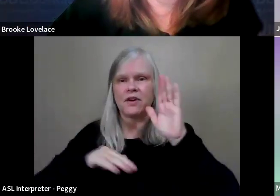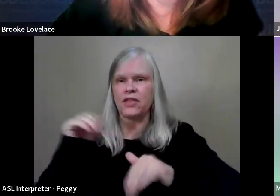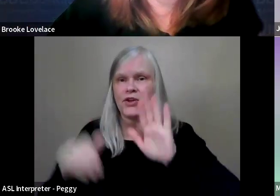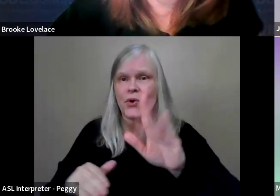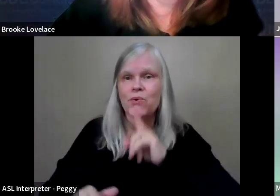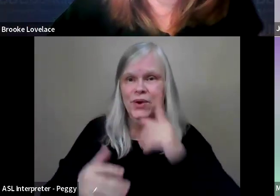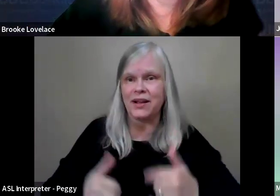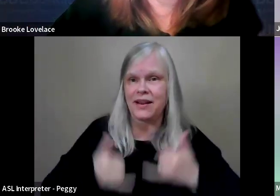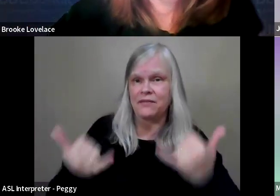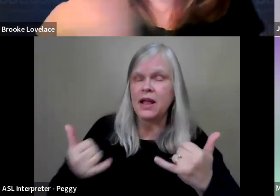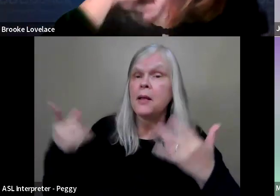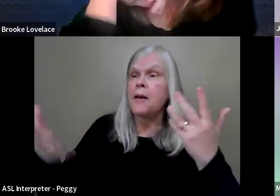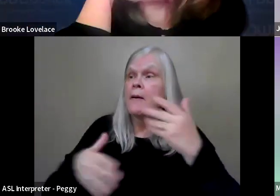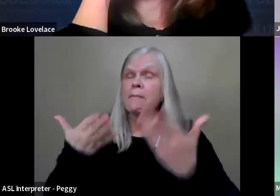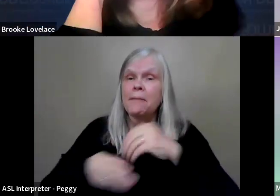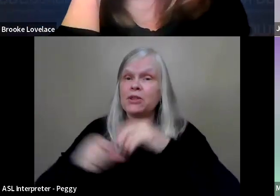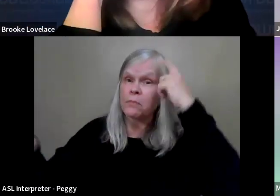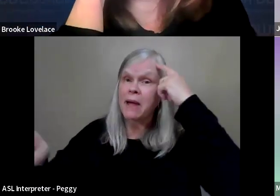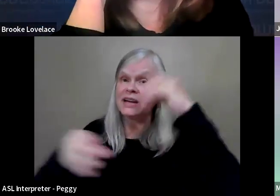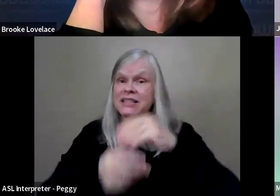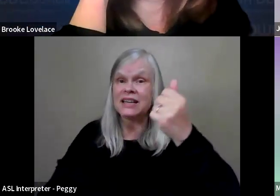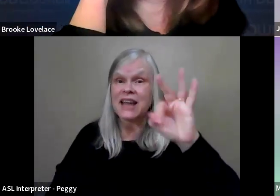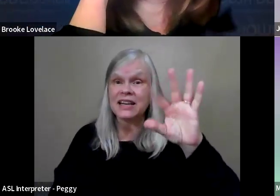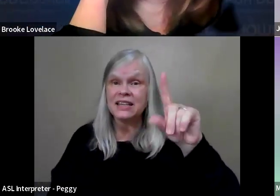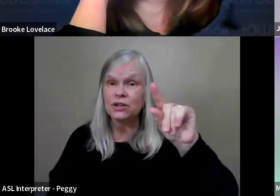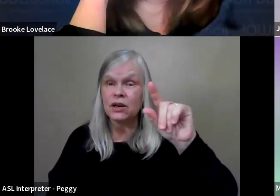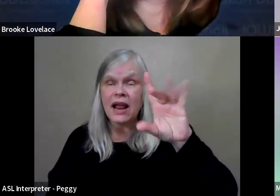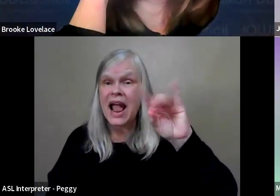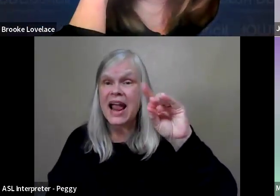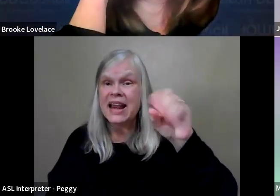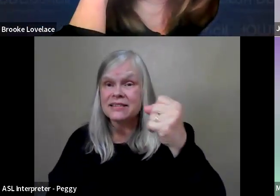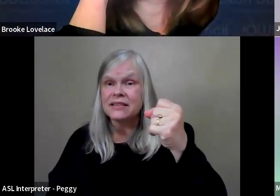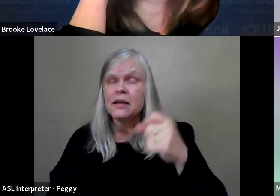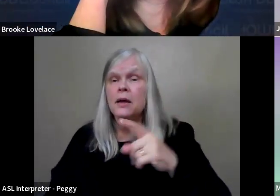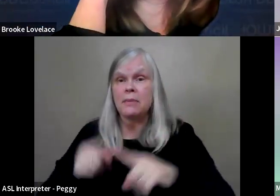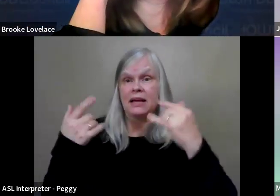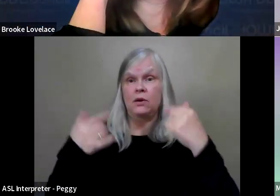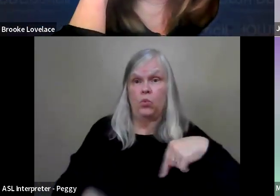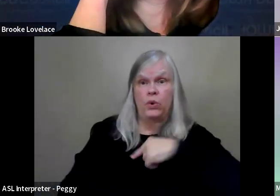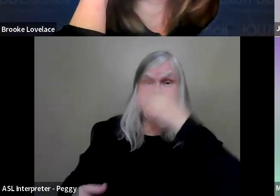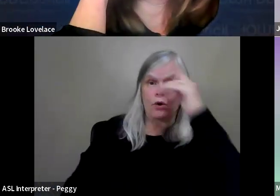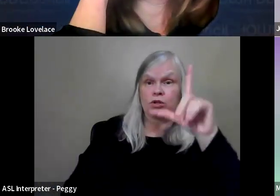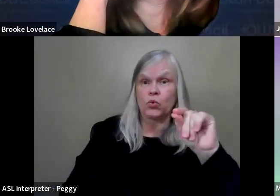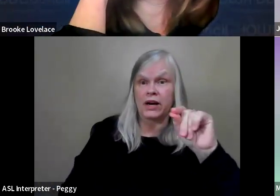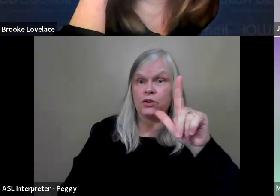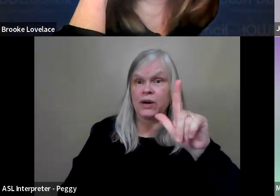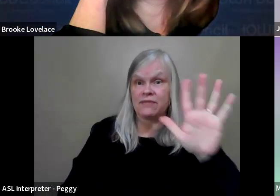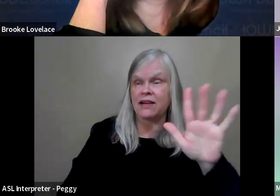in the 1980s, and we know it's 2025, but to them, they're living in the 80s.